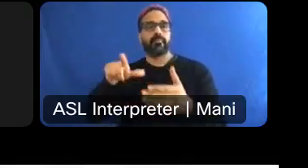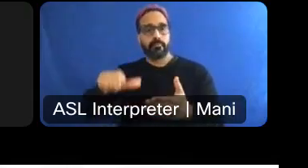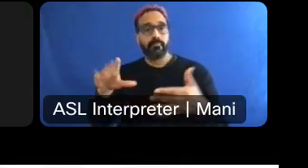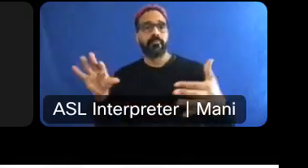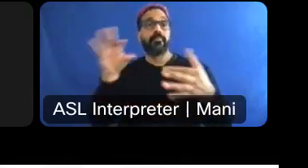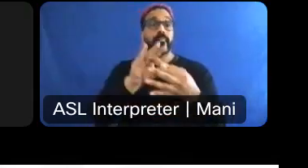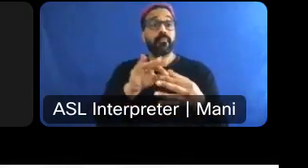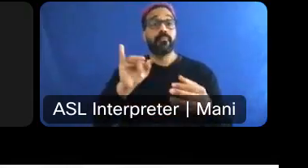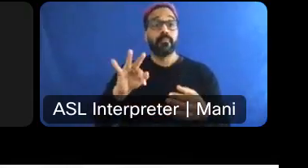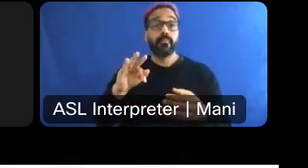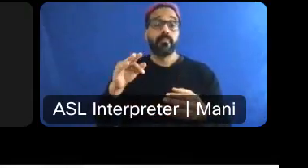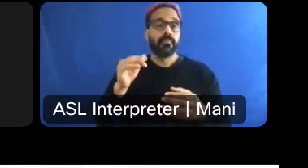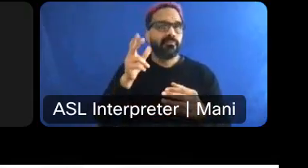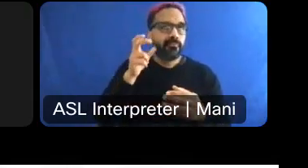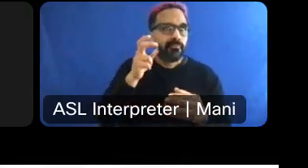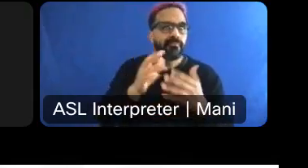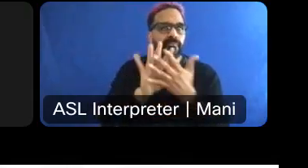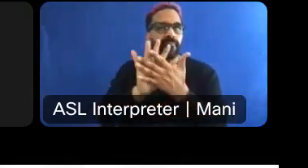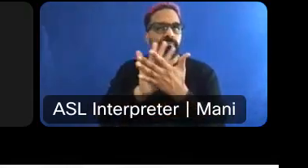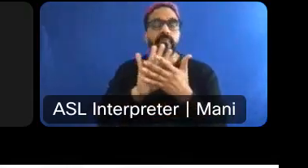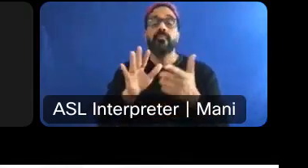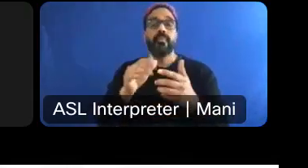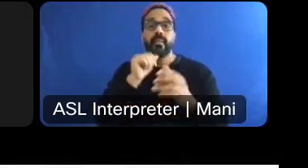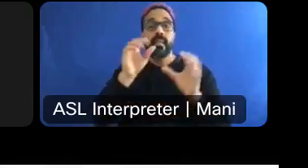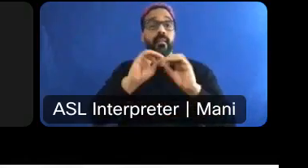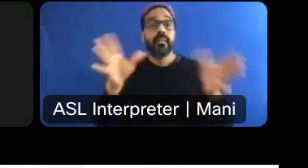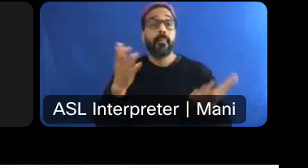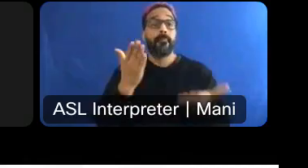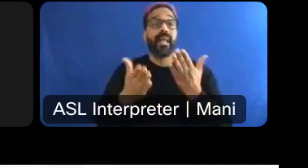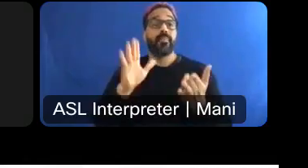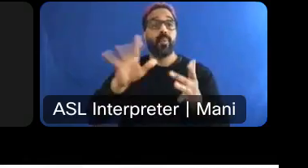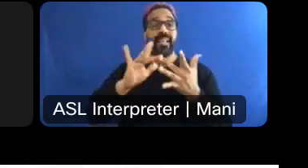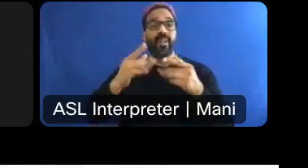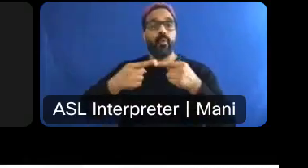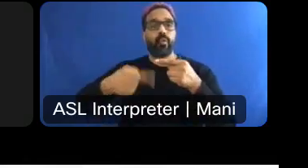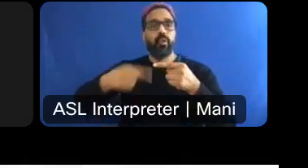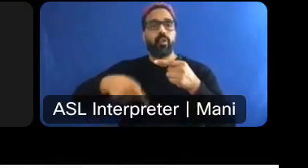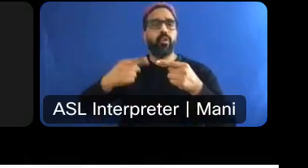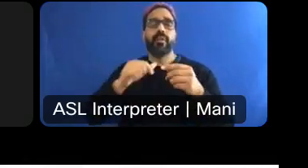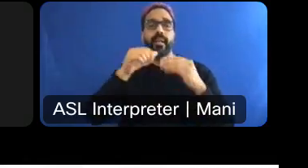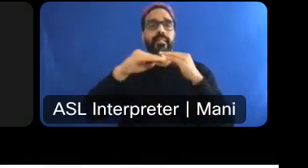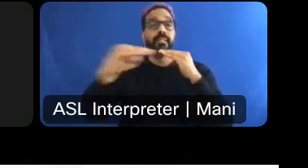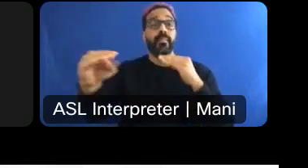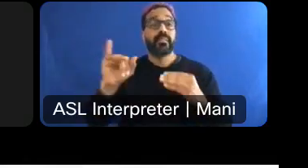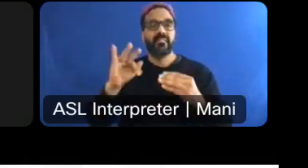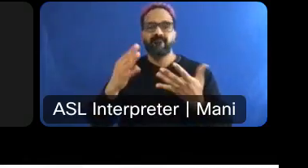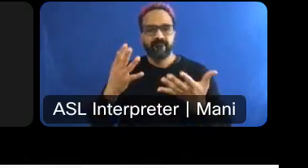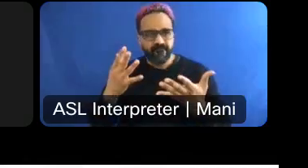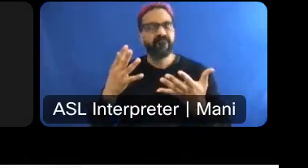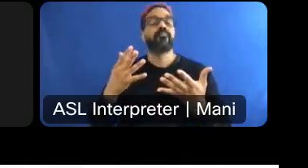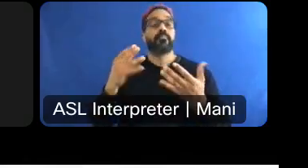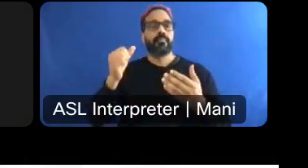due to an unstable internet connection. And if this happens to you, feel free to call in for a better audio